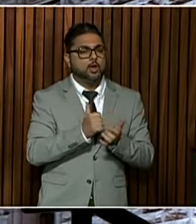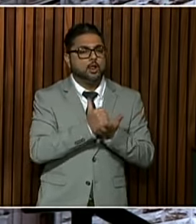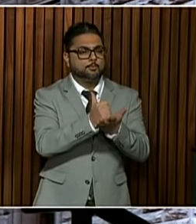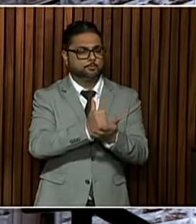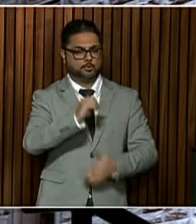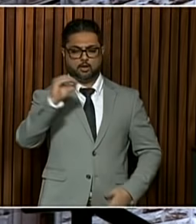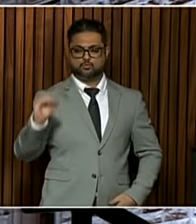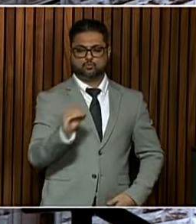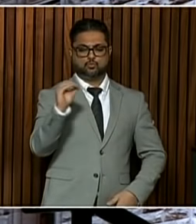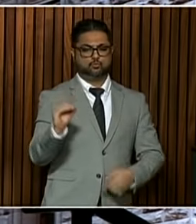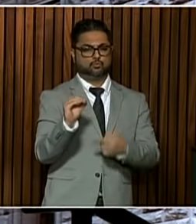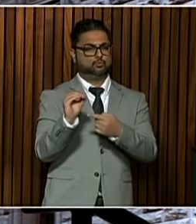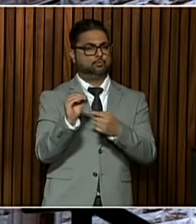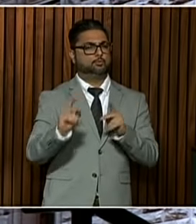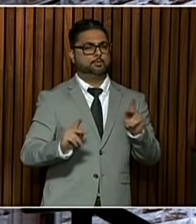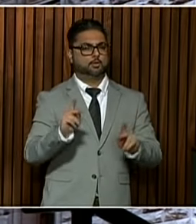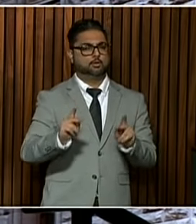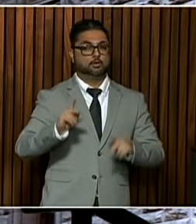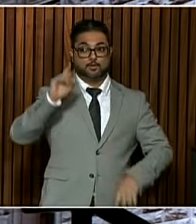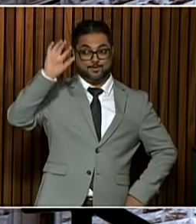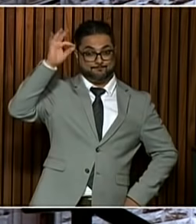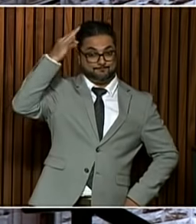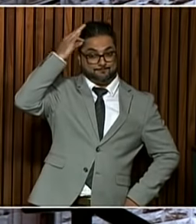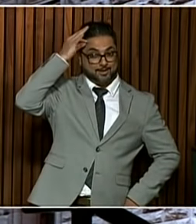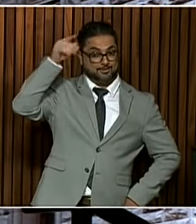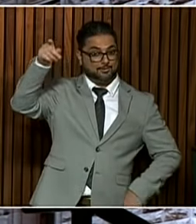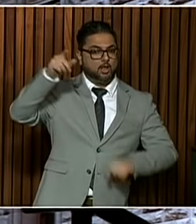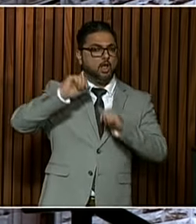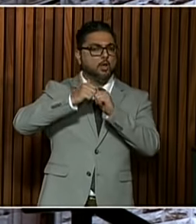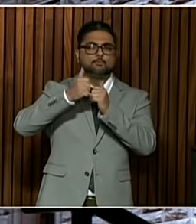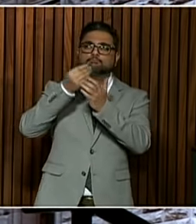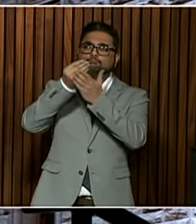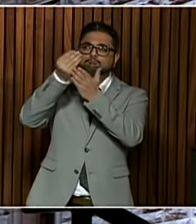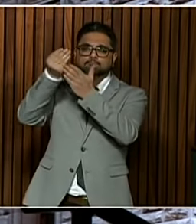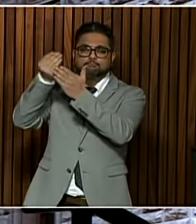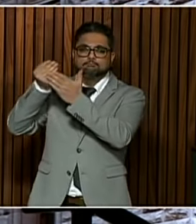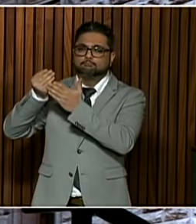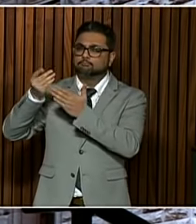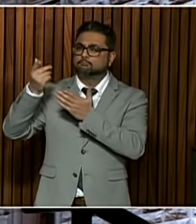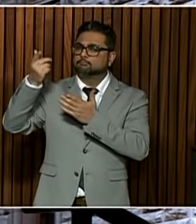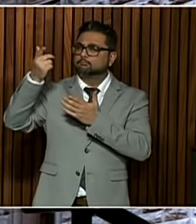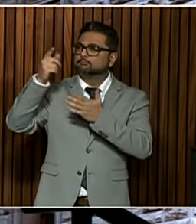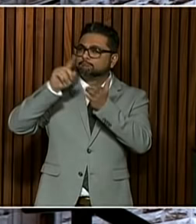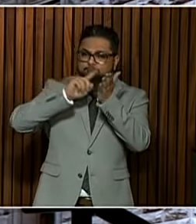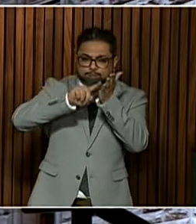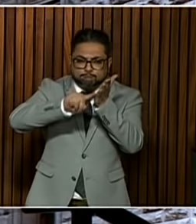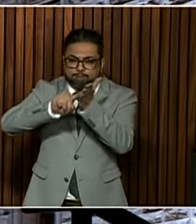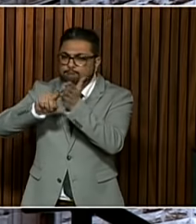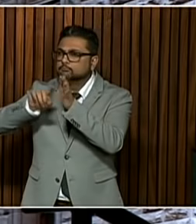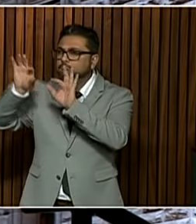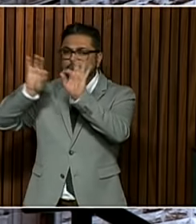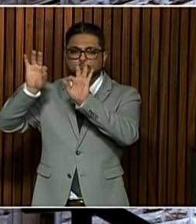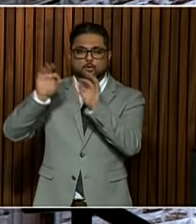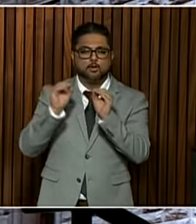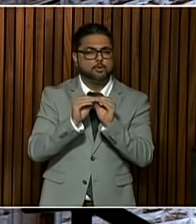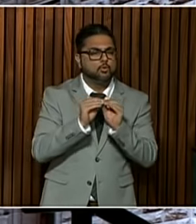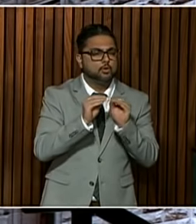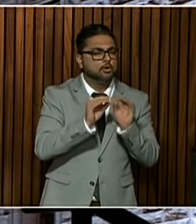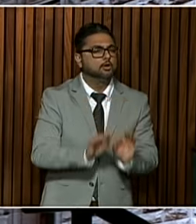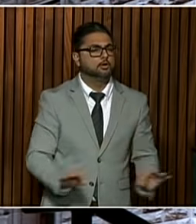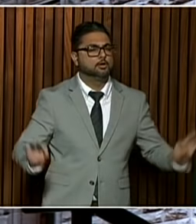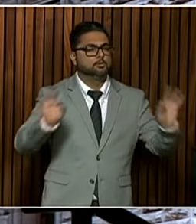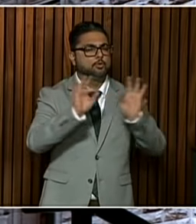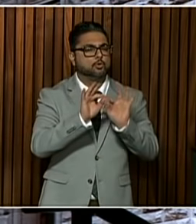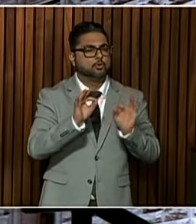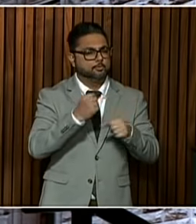federal procurement, our own procurement, whatever way we can do the procurement is going to be critical to ensure that our healthcare workers, our